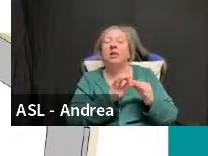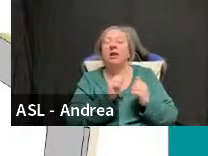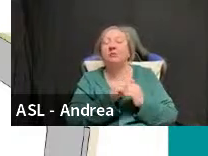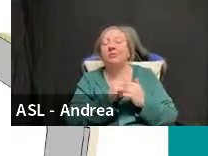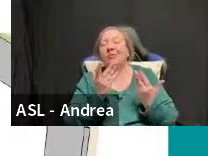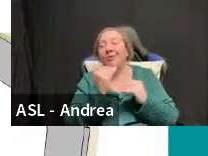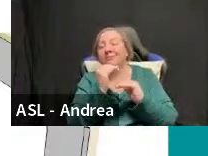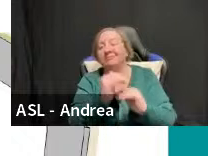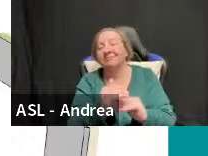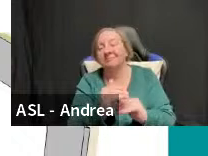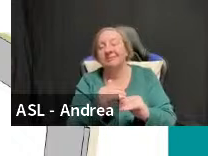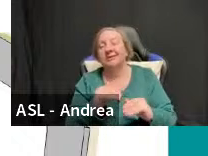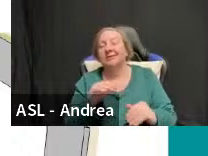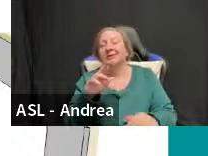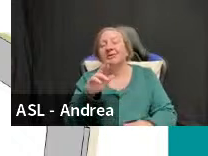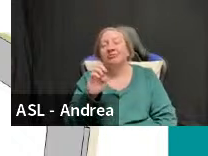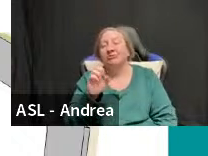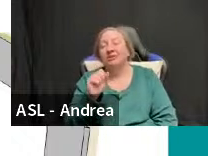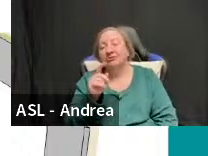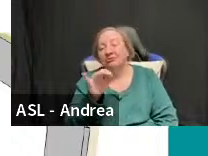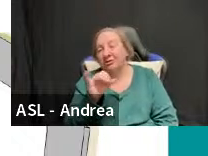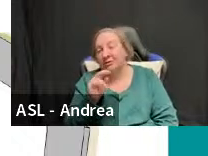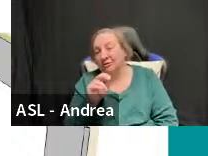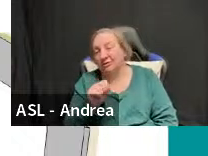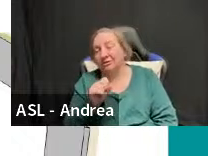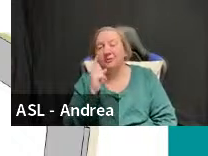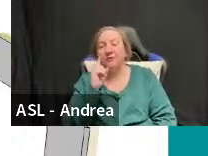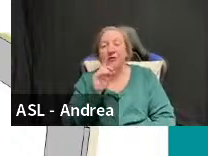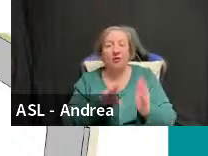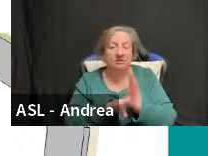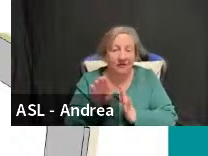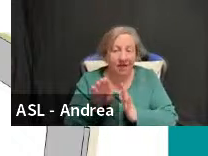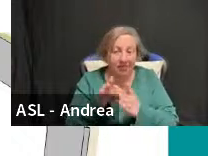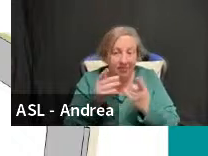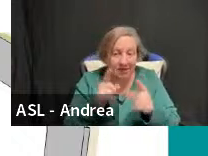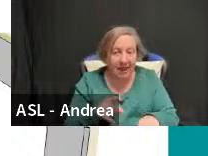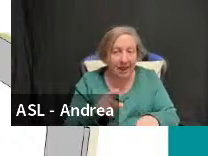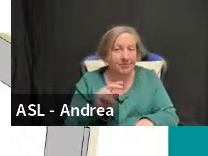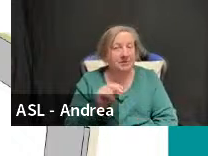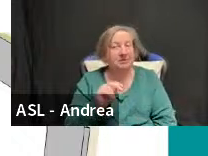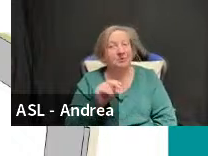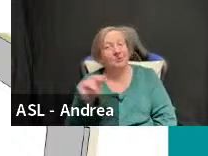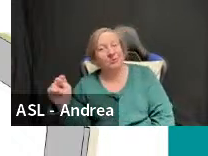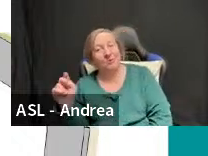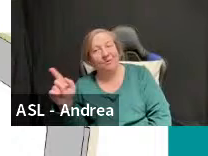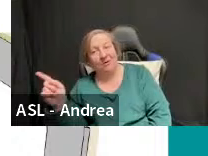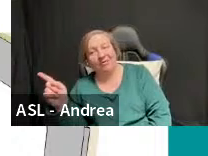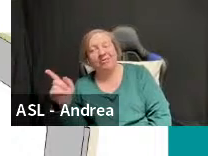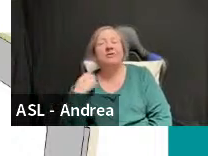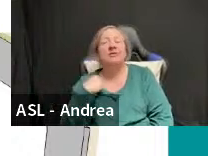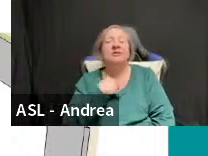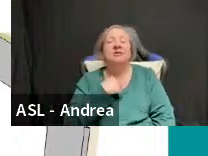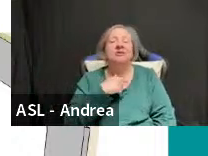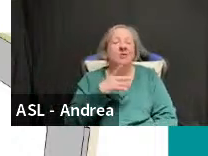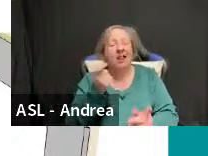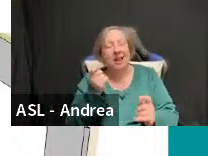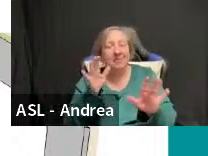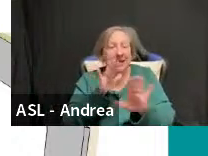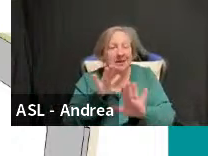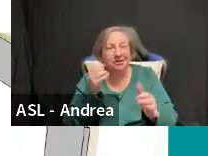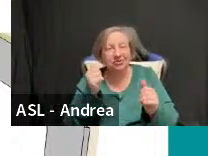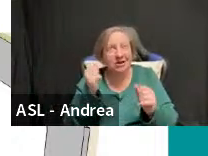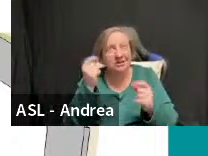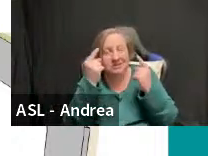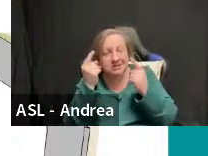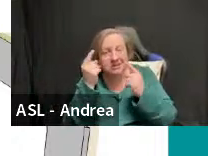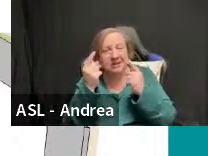restrictions for certain development that happens to the north. So we're sort of paying homage a little bit to that, to where